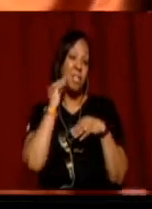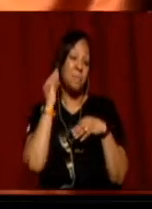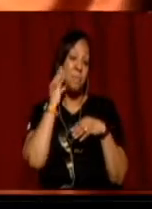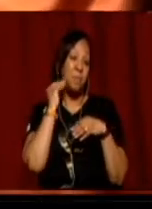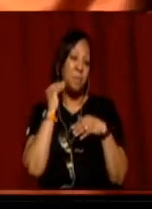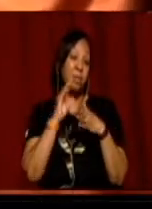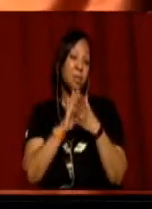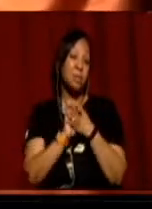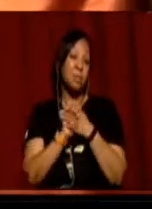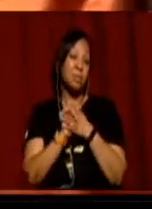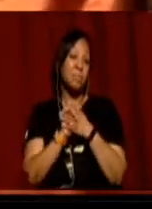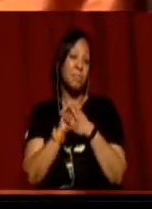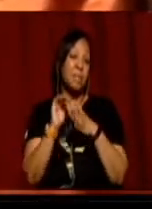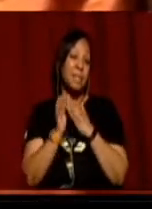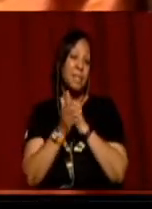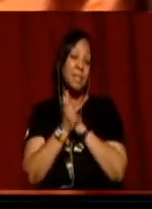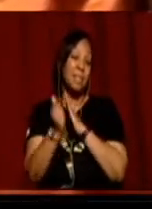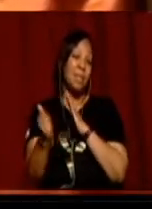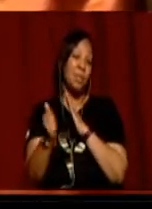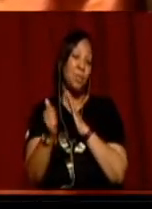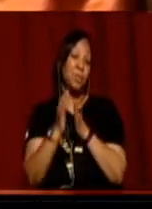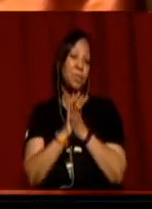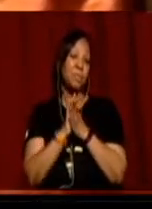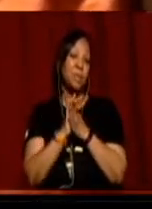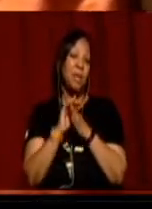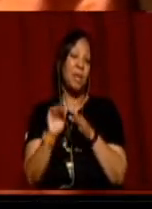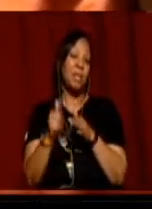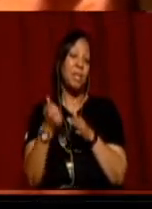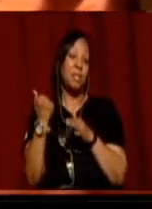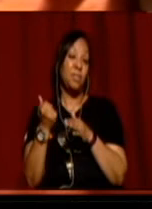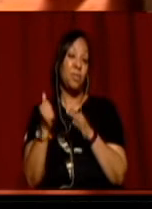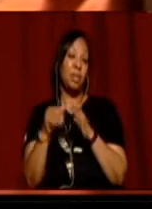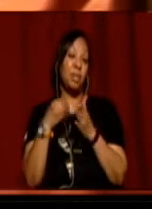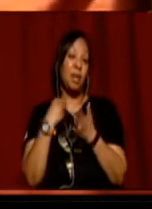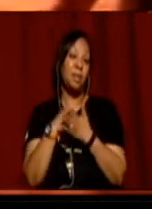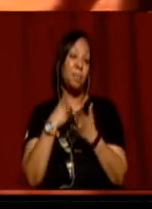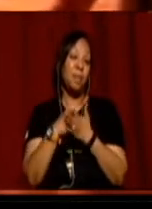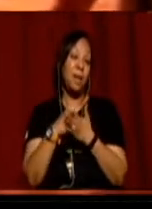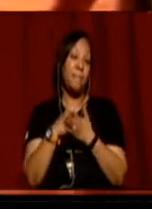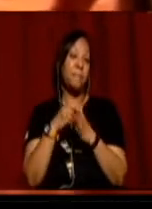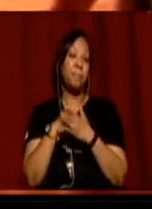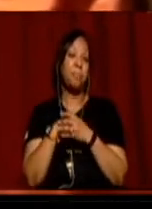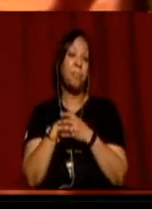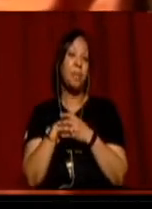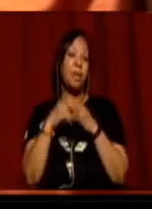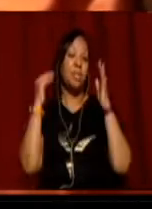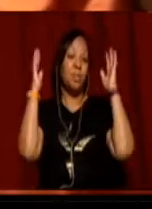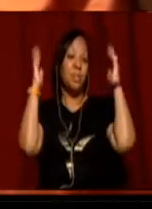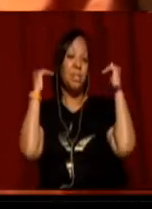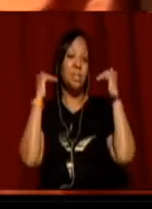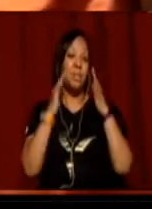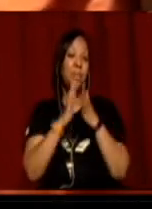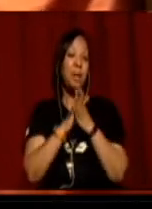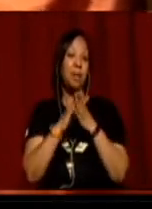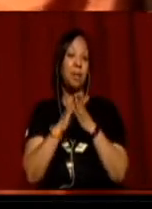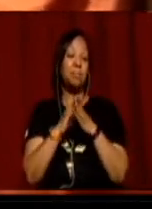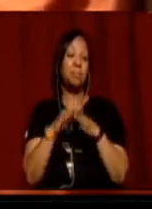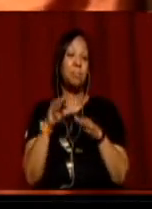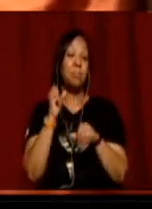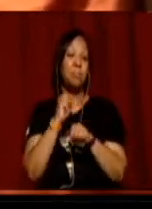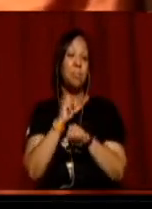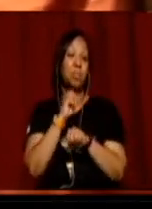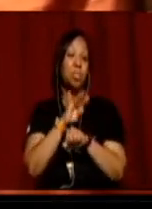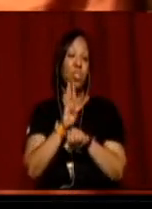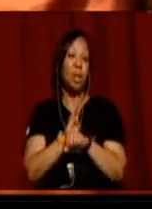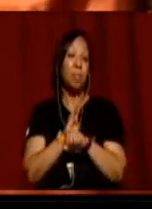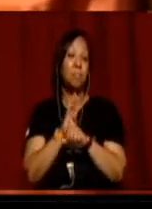and specific skills, and they will get different salaries. And we anticipate that these are meant to be full-time jobs for a